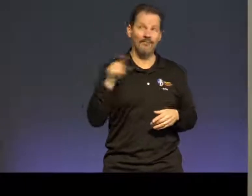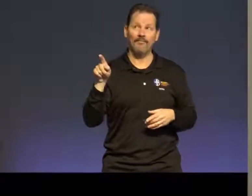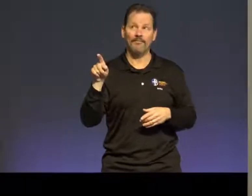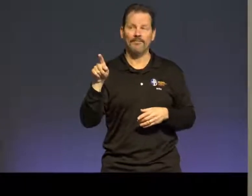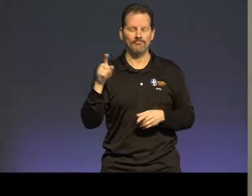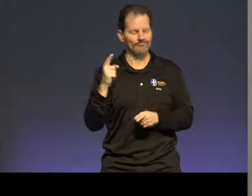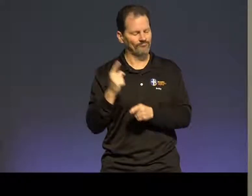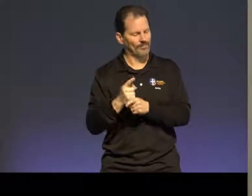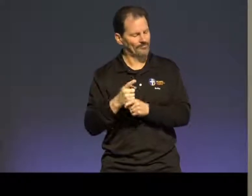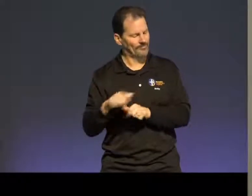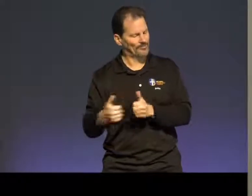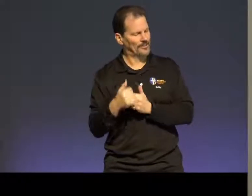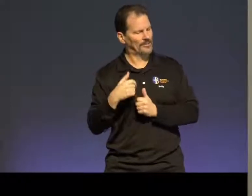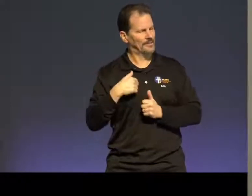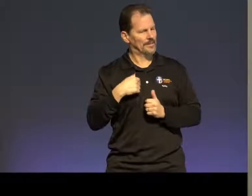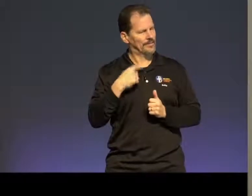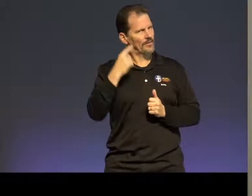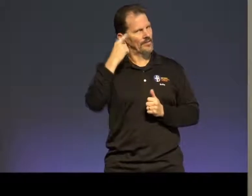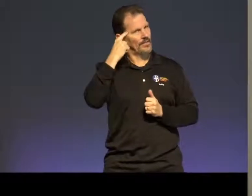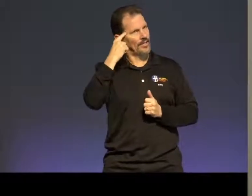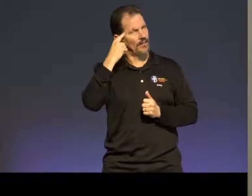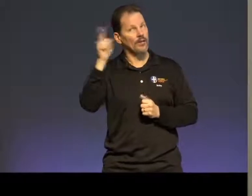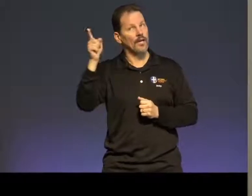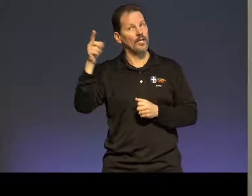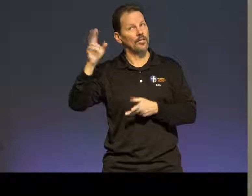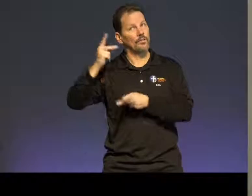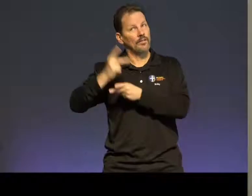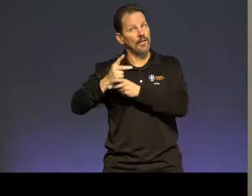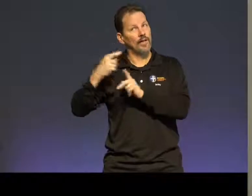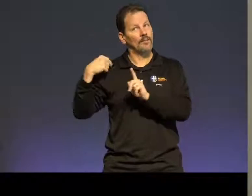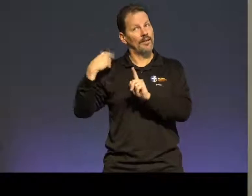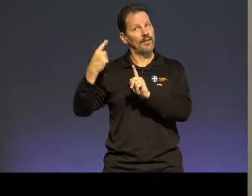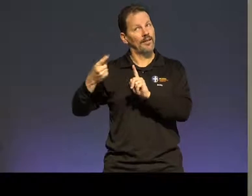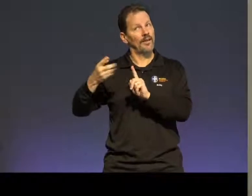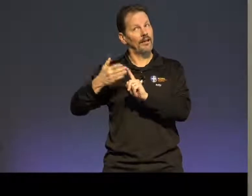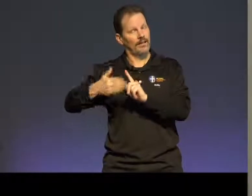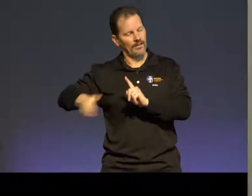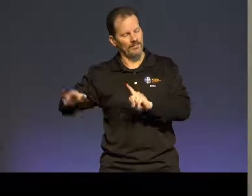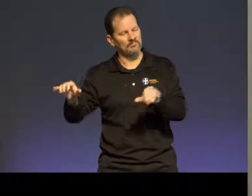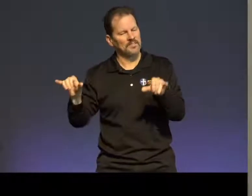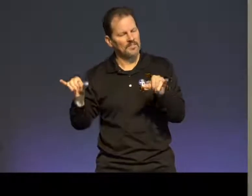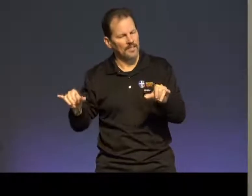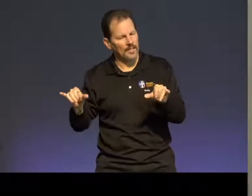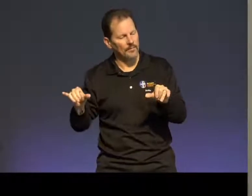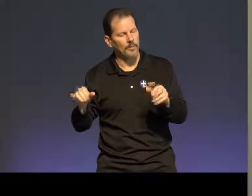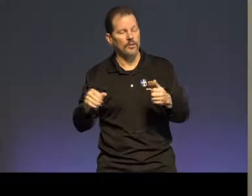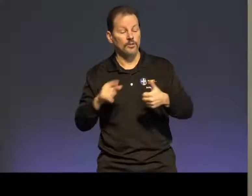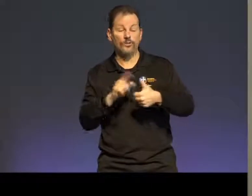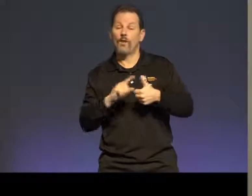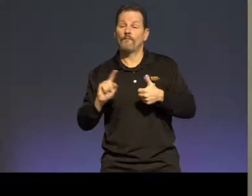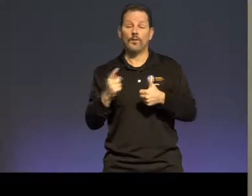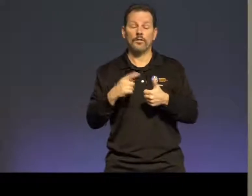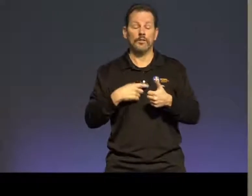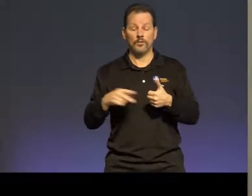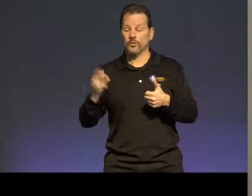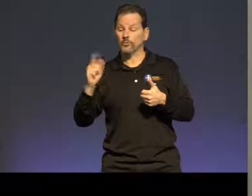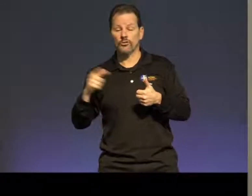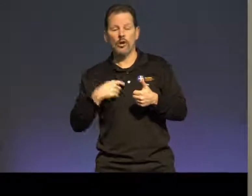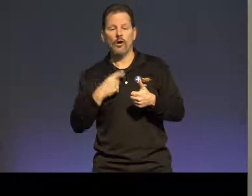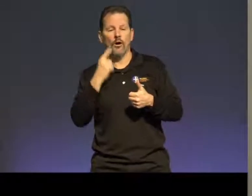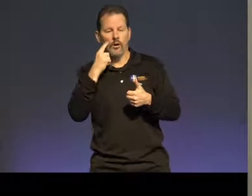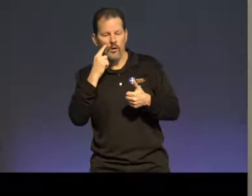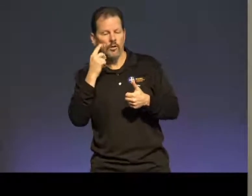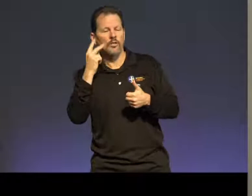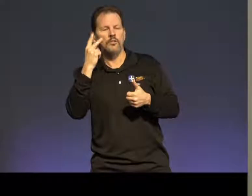for you. But it's not just that he saw something, it's also what he said in response to what he saw to